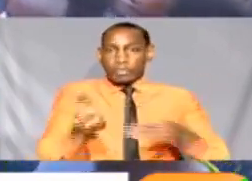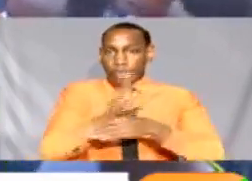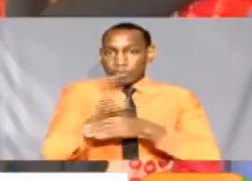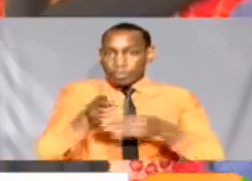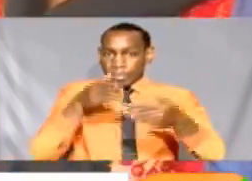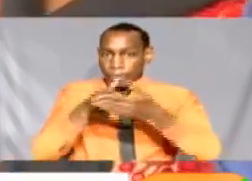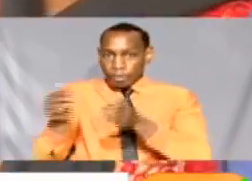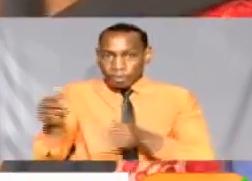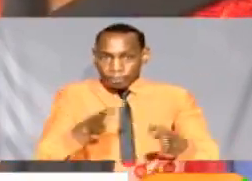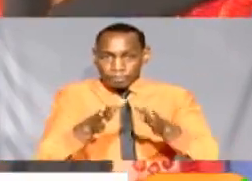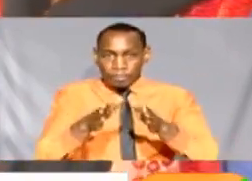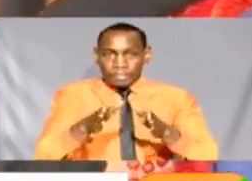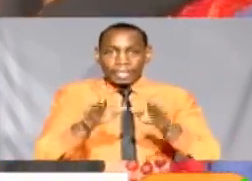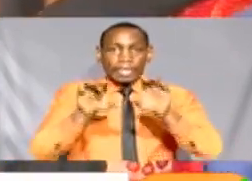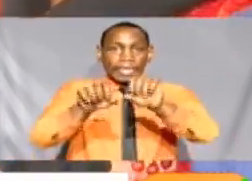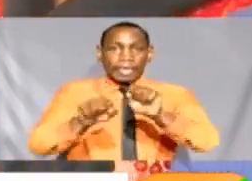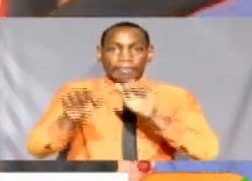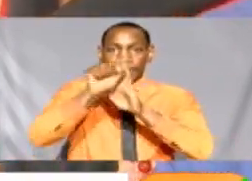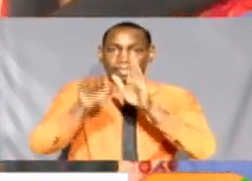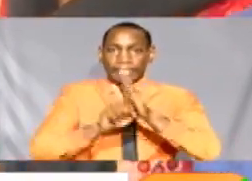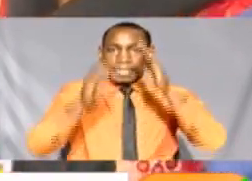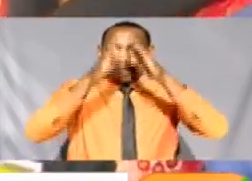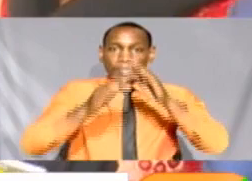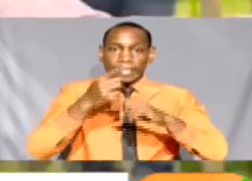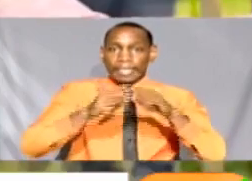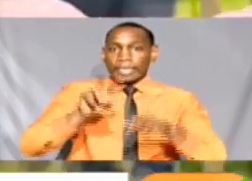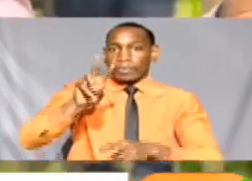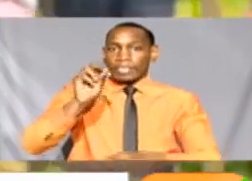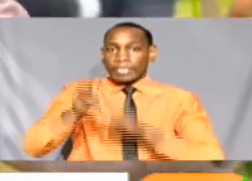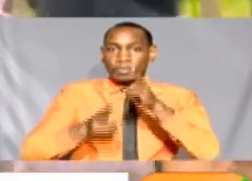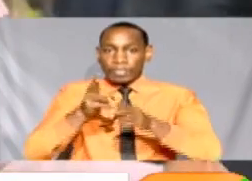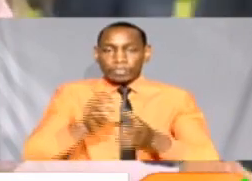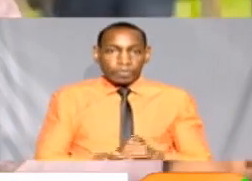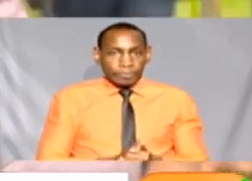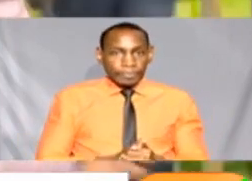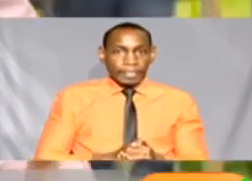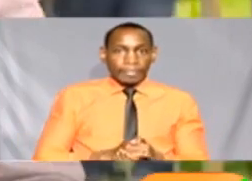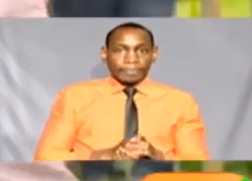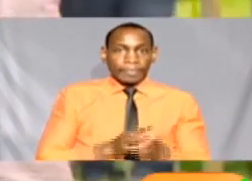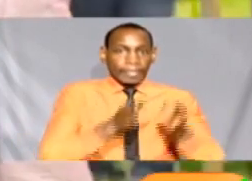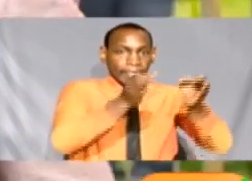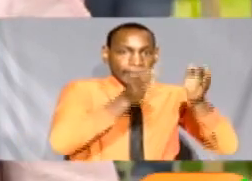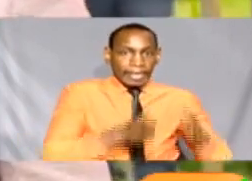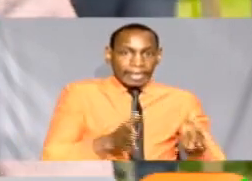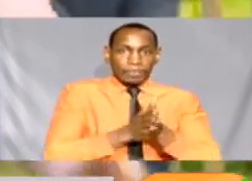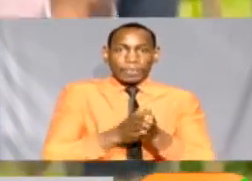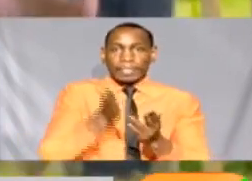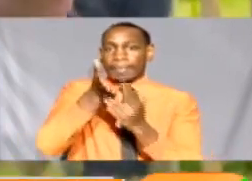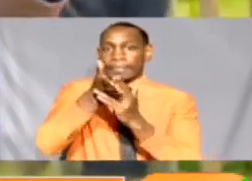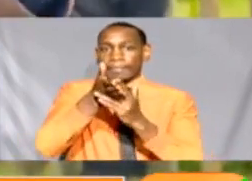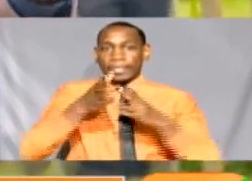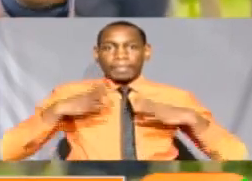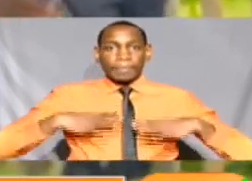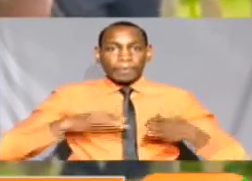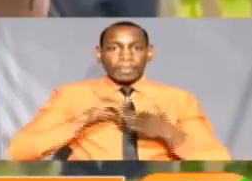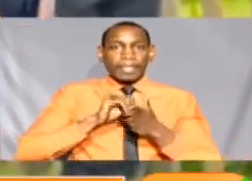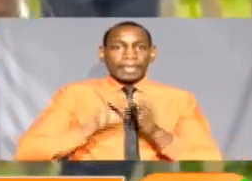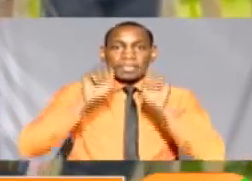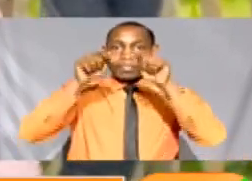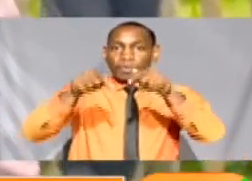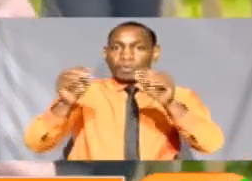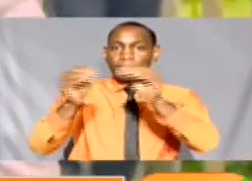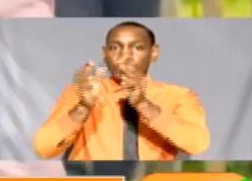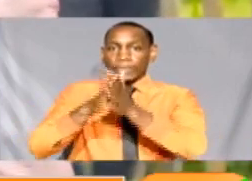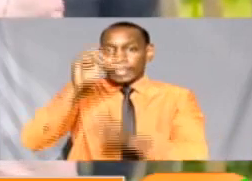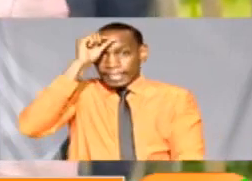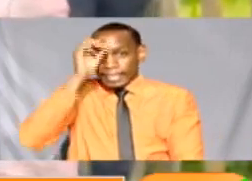his way to State House in 2022. Makarani na mabroka, ambao wanakwenda kwa